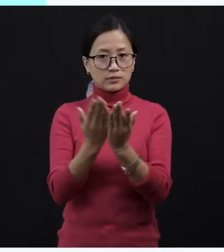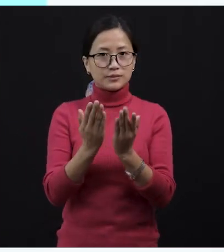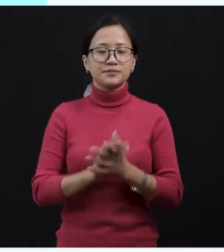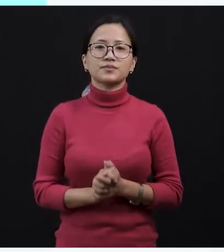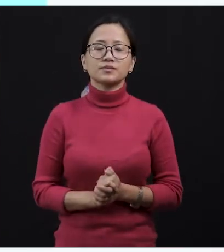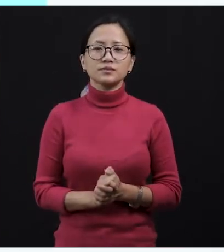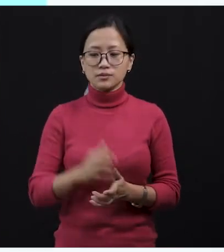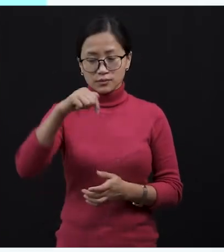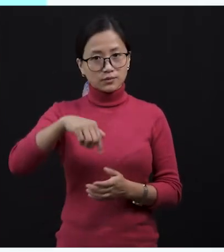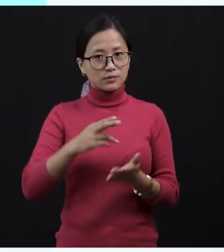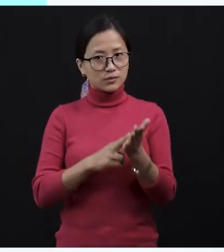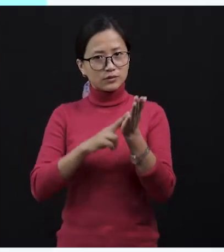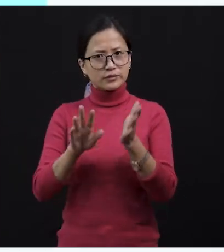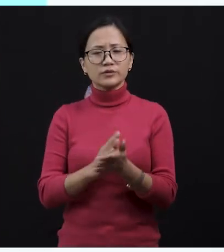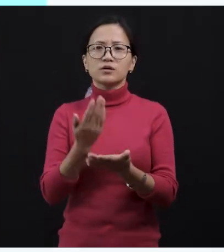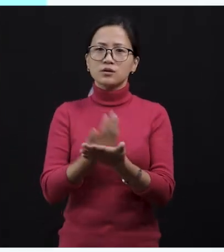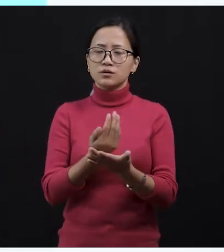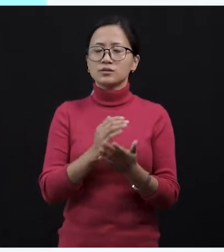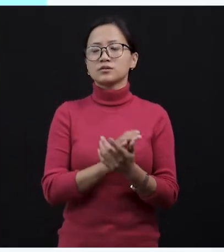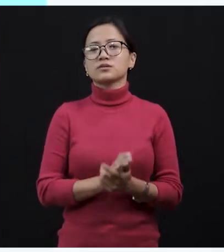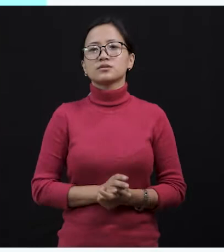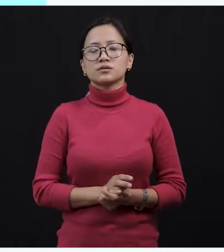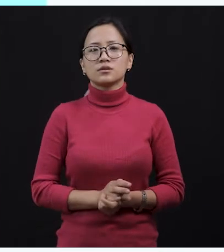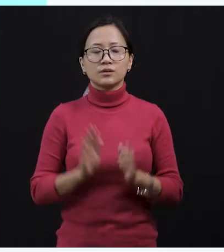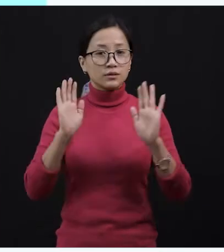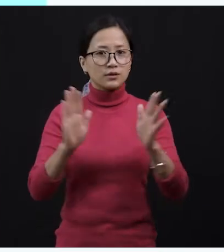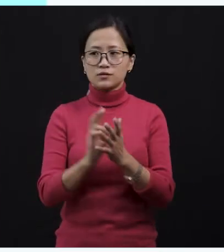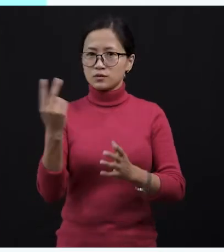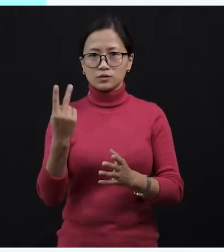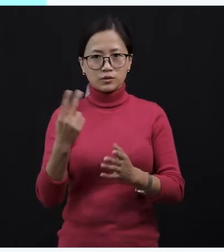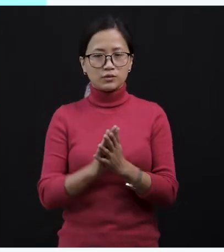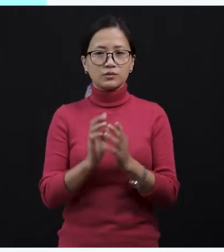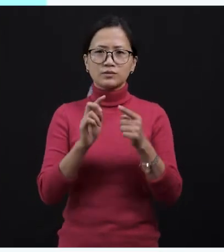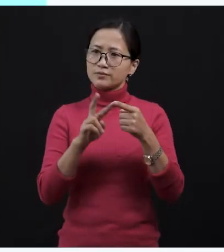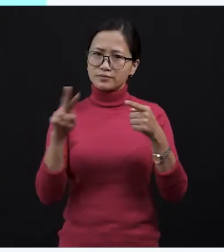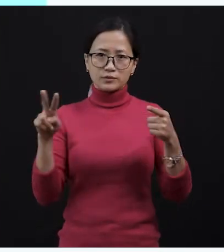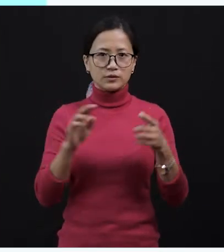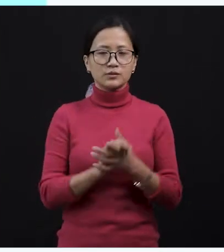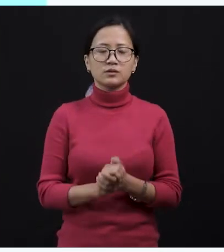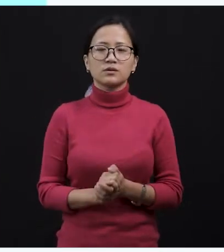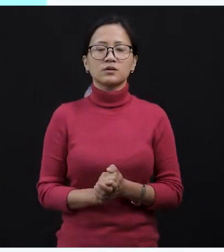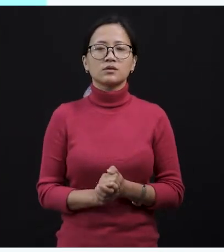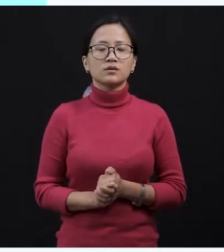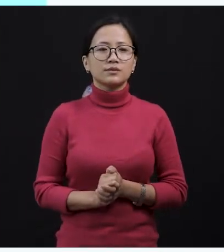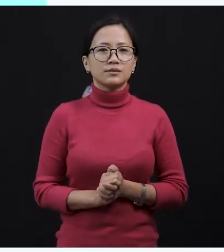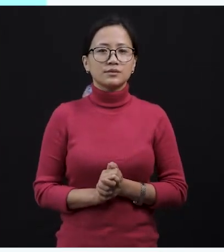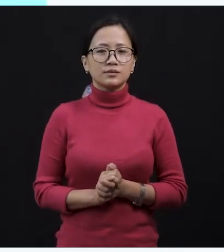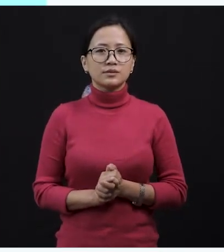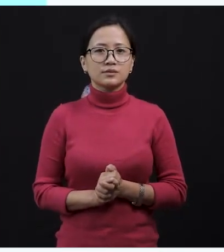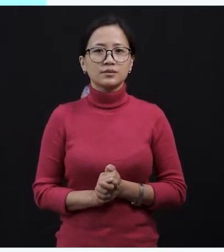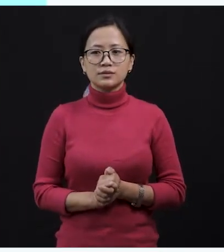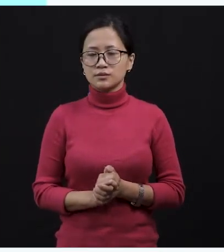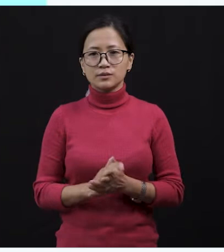students, these natural resources, we have two types, okay? We have two types, that